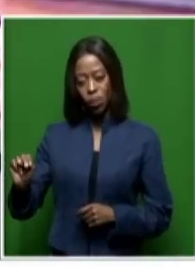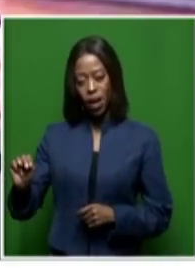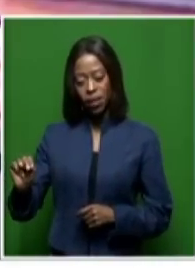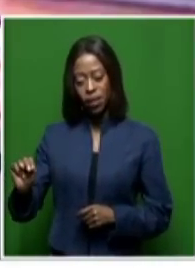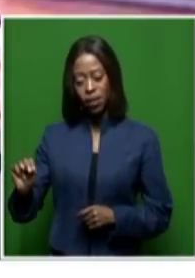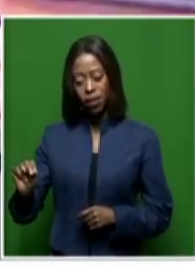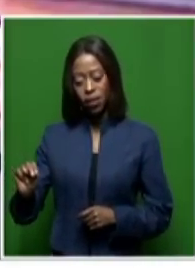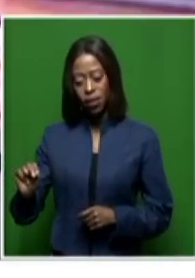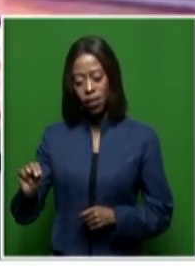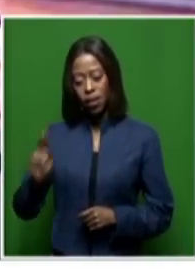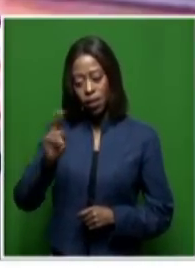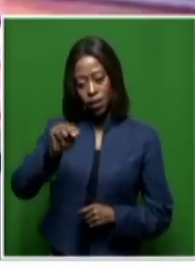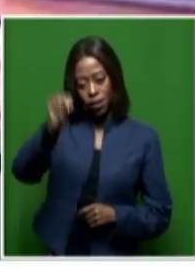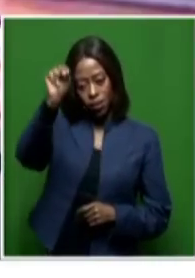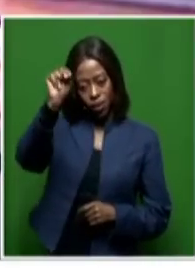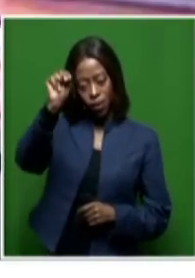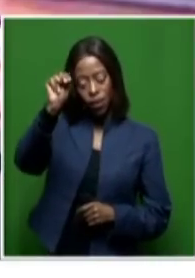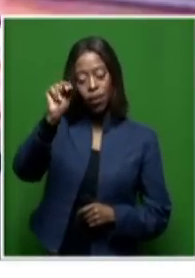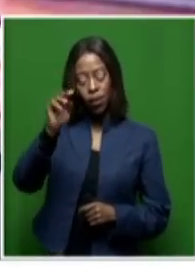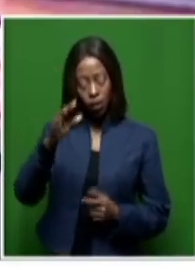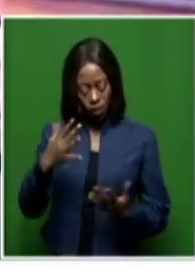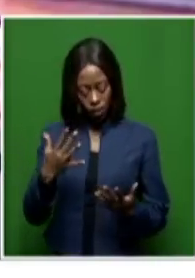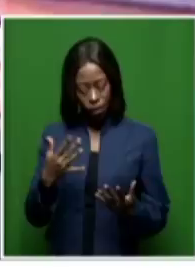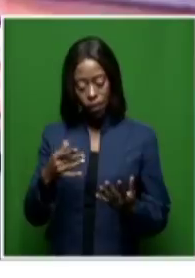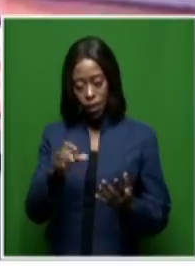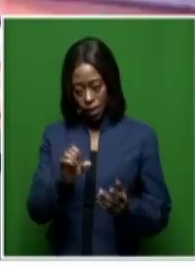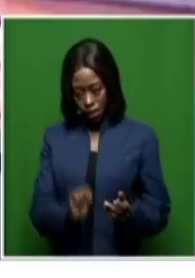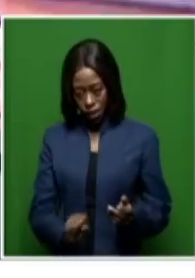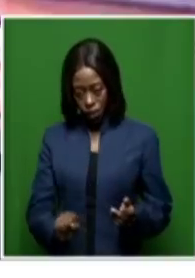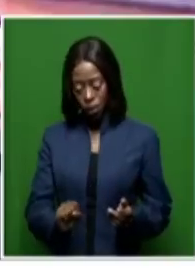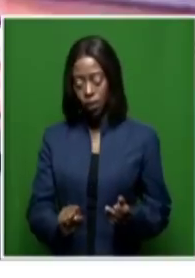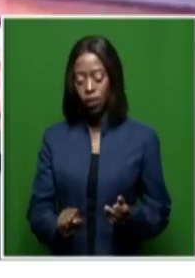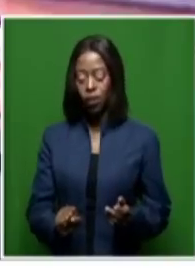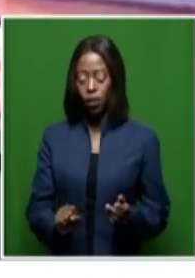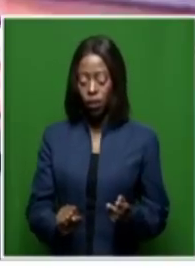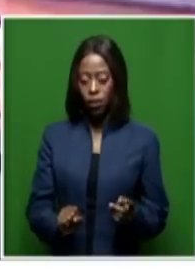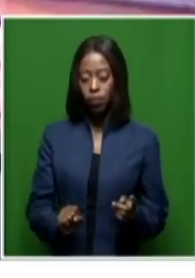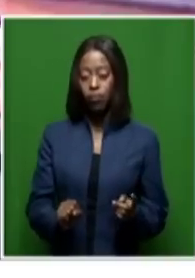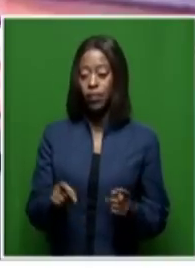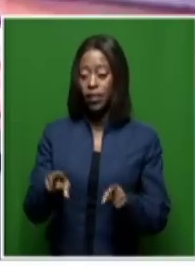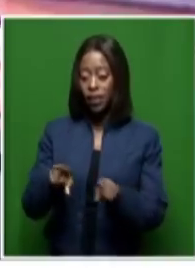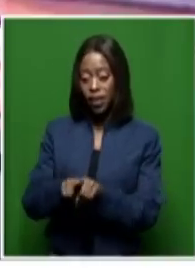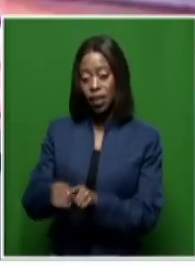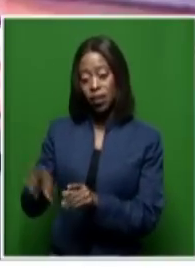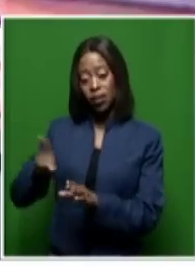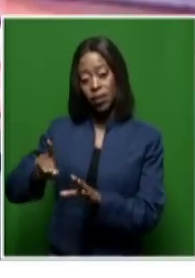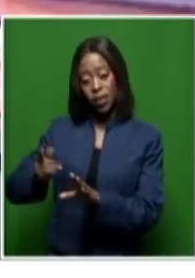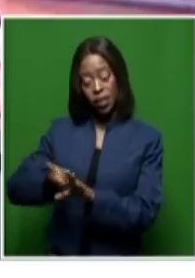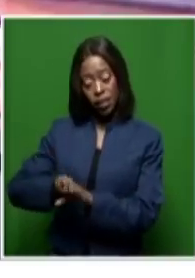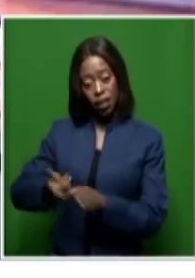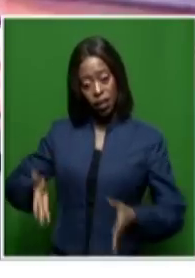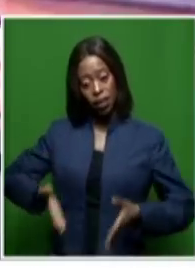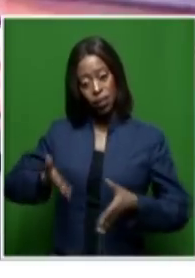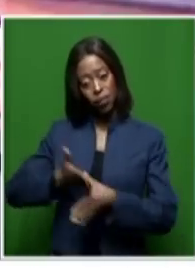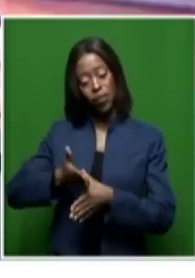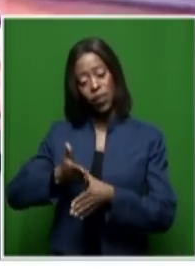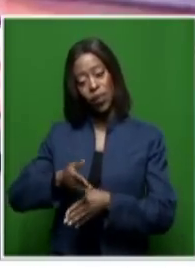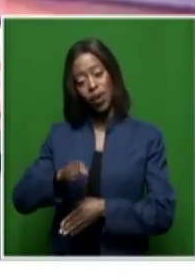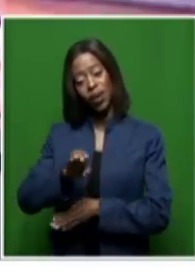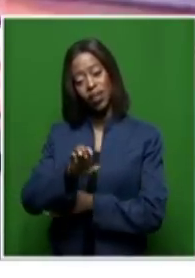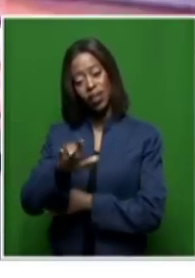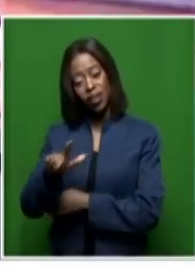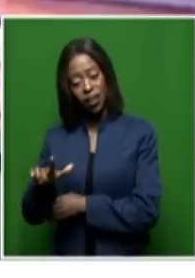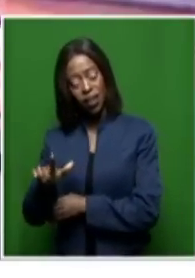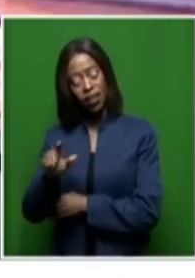terms of Cape Town. So, and then already the diesel locomotives are back on track in the Eastern Cape, East